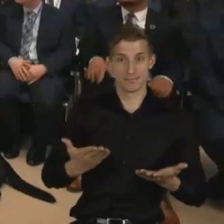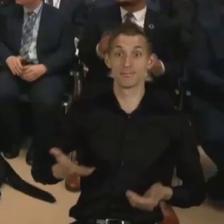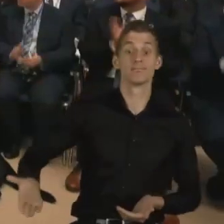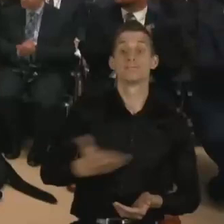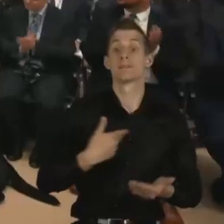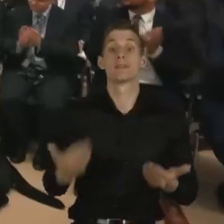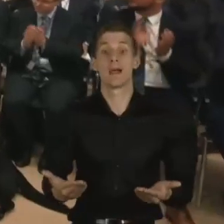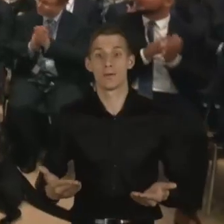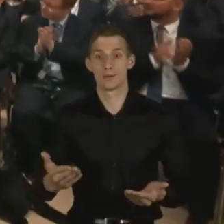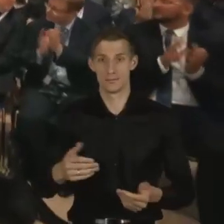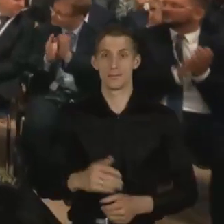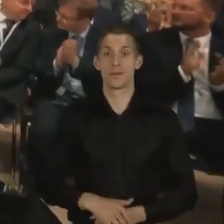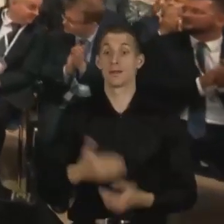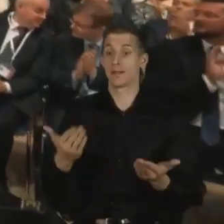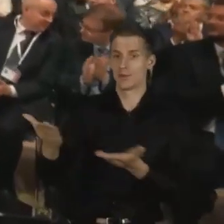Poland,